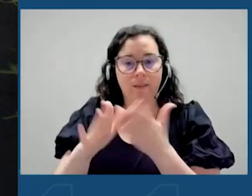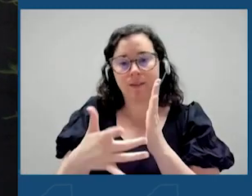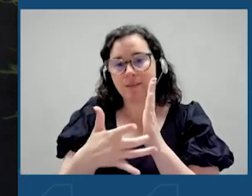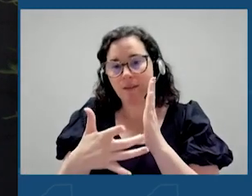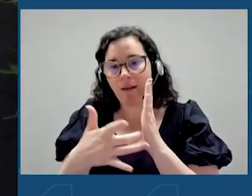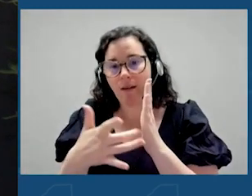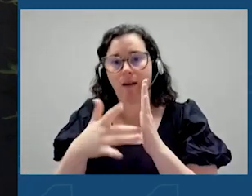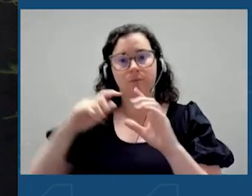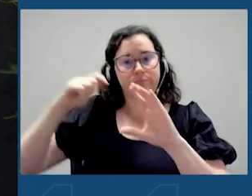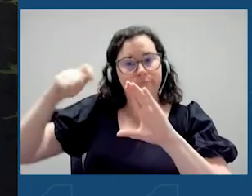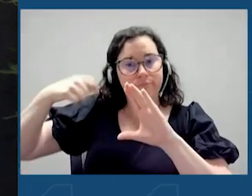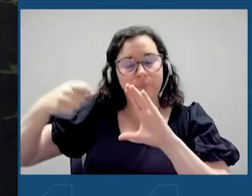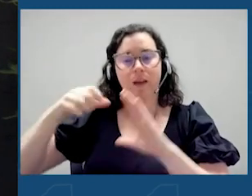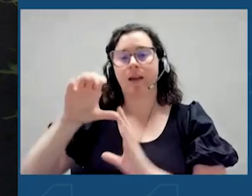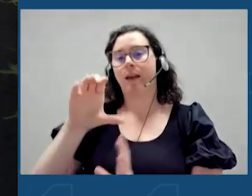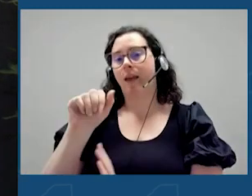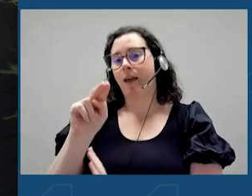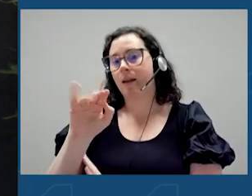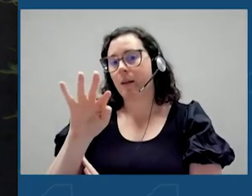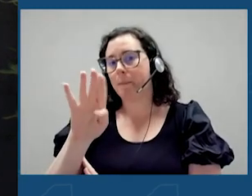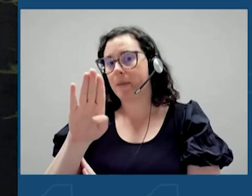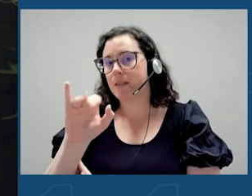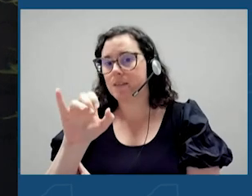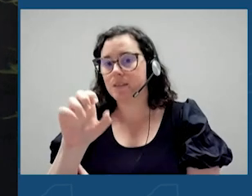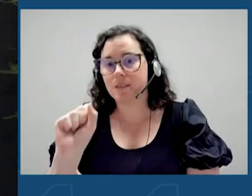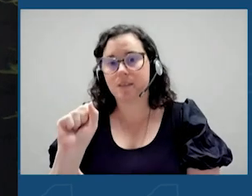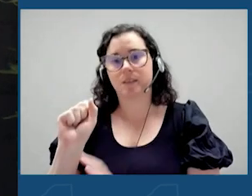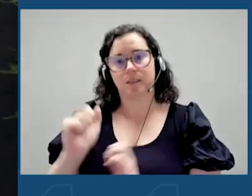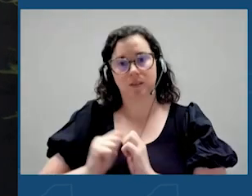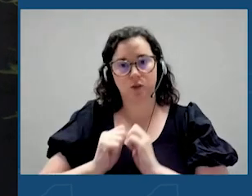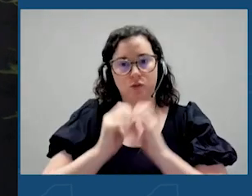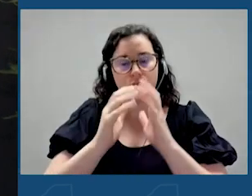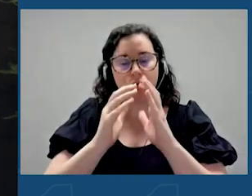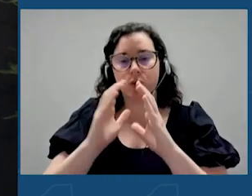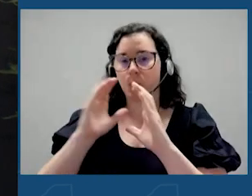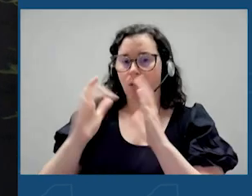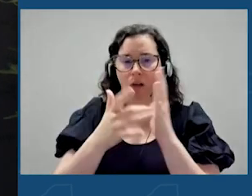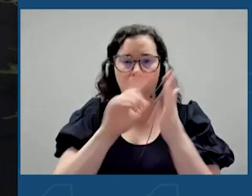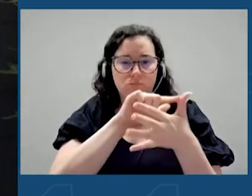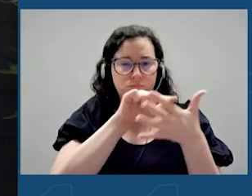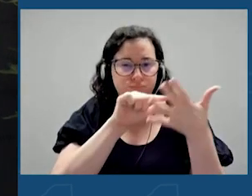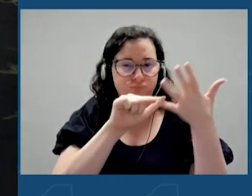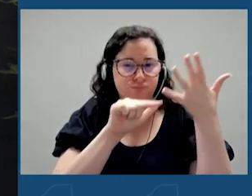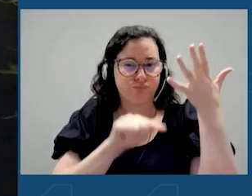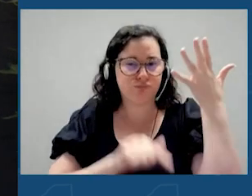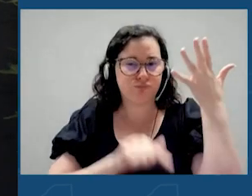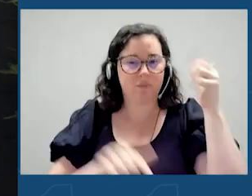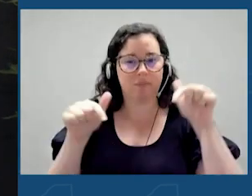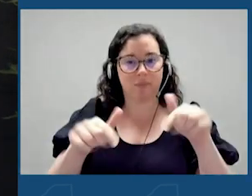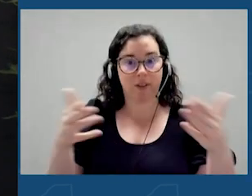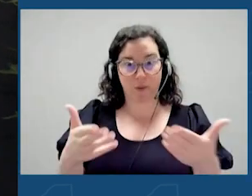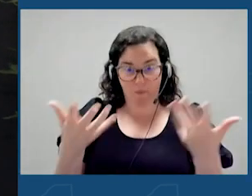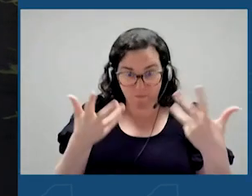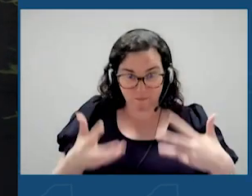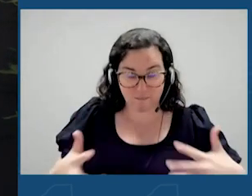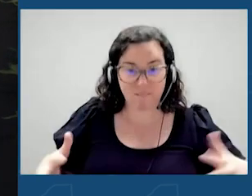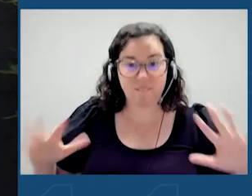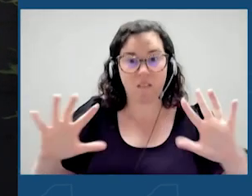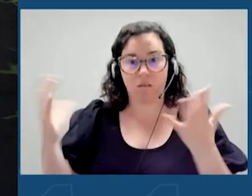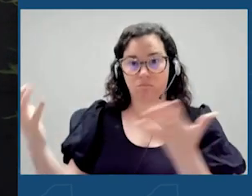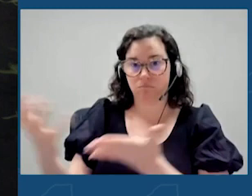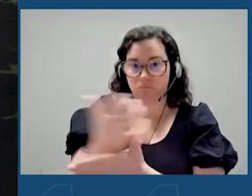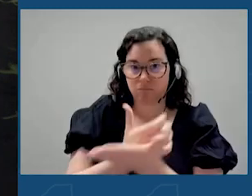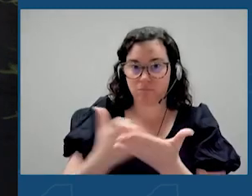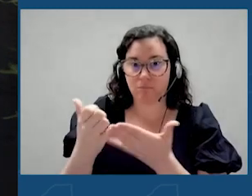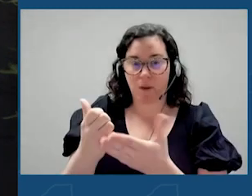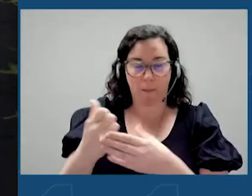cannabis cultivation and communications technology. And when it's all said and done, We think this is going to generate over 1,000 jobs,